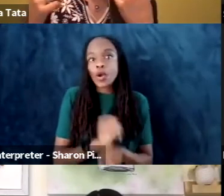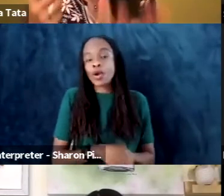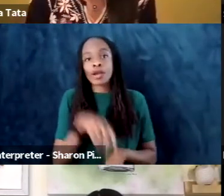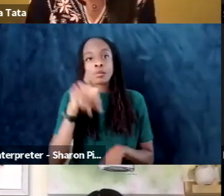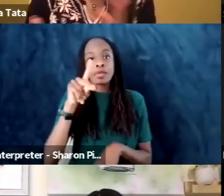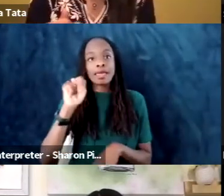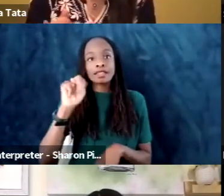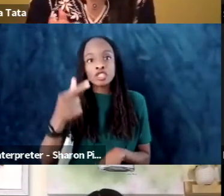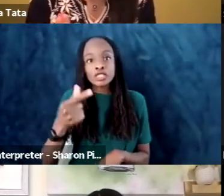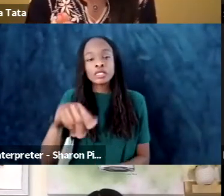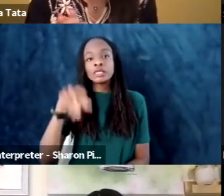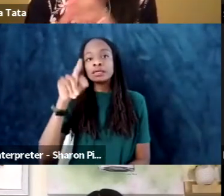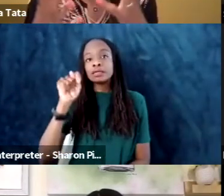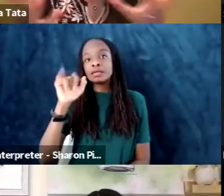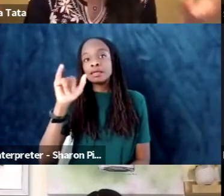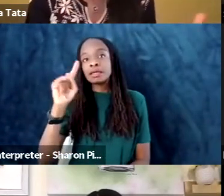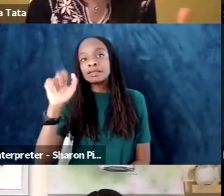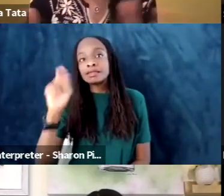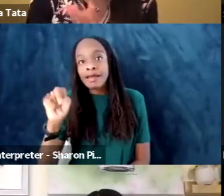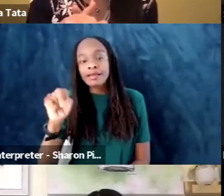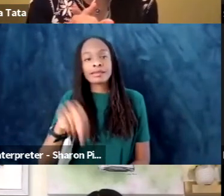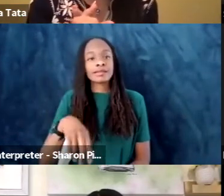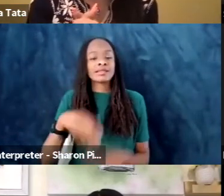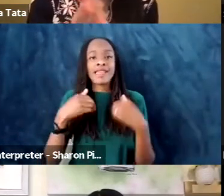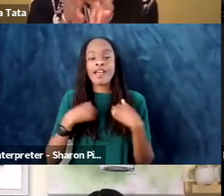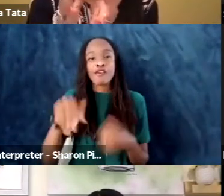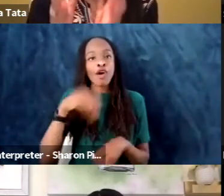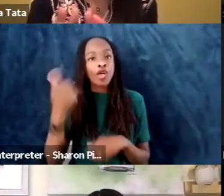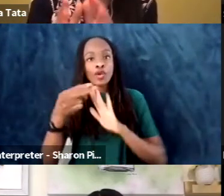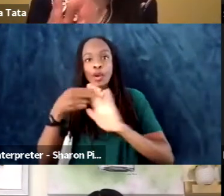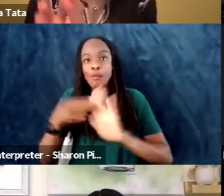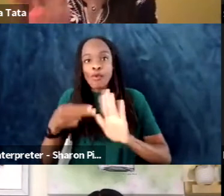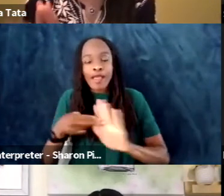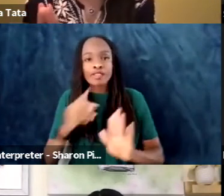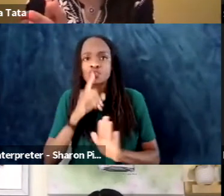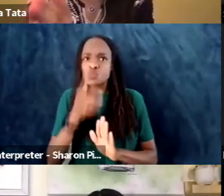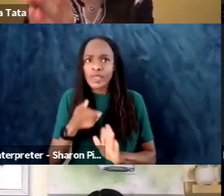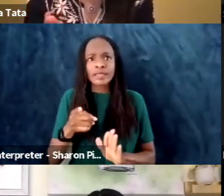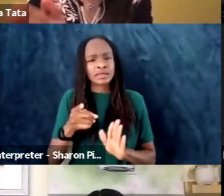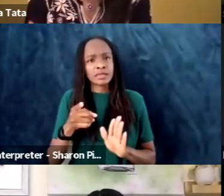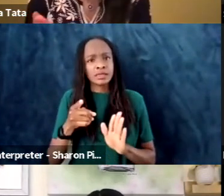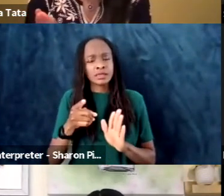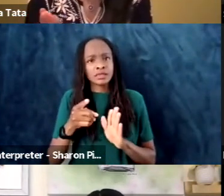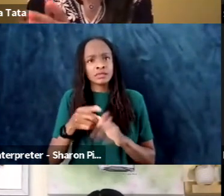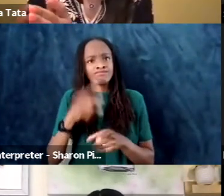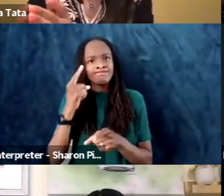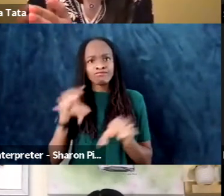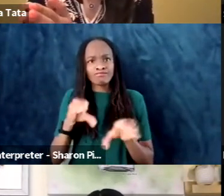PNG, there's, a whole lot of other brands who are really taking the right step